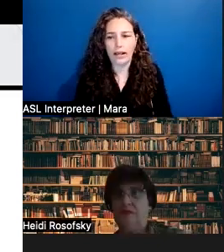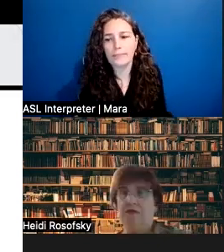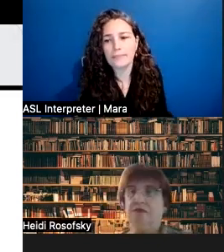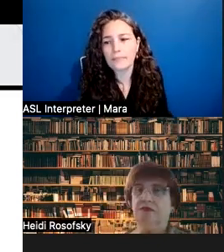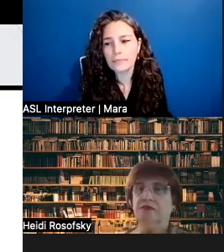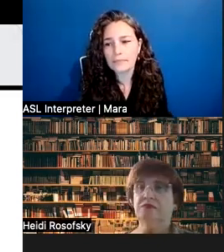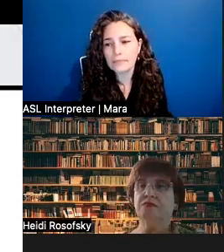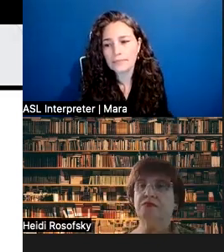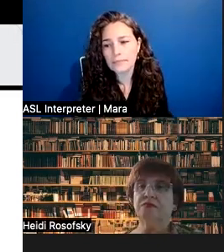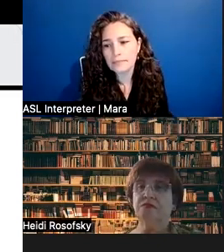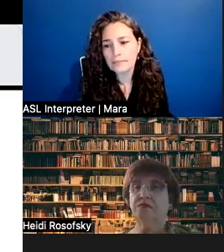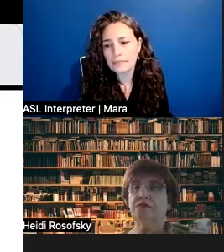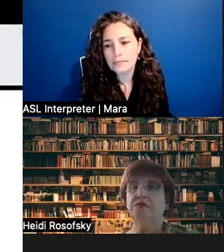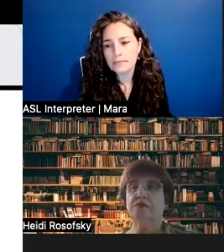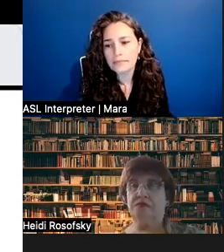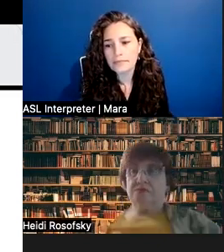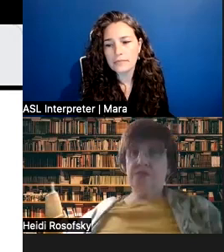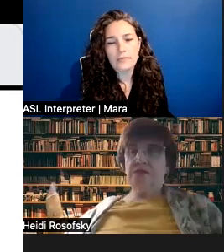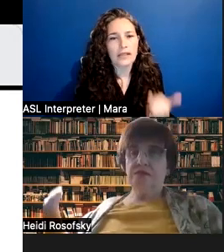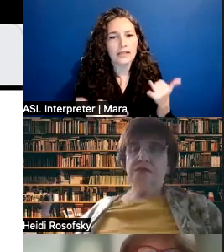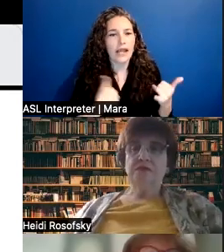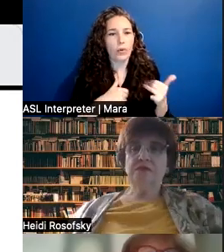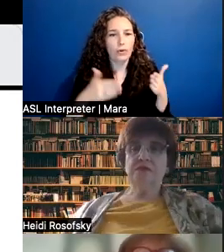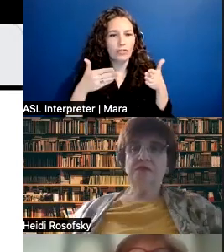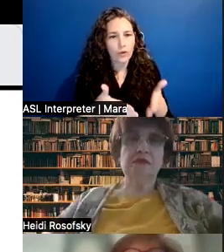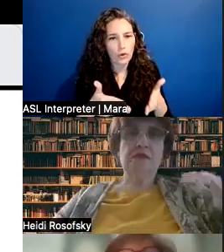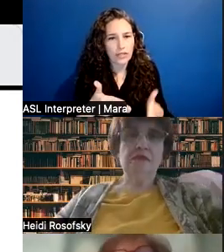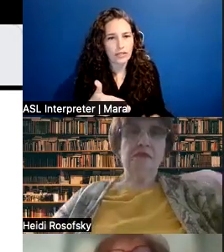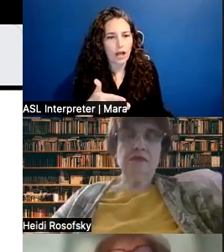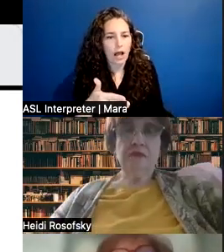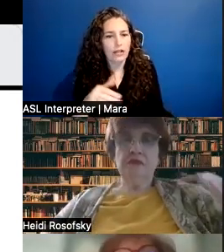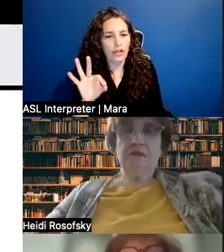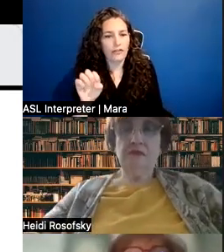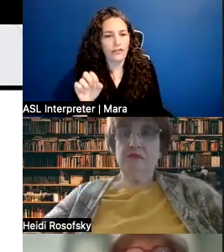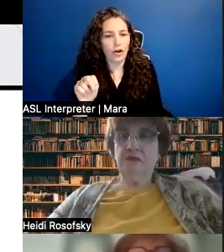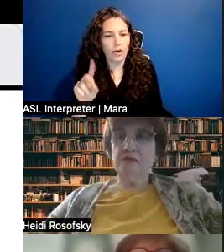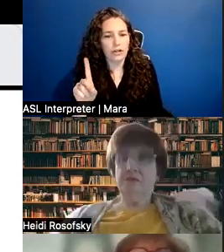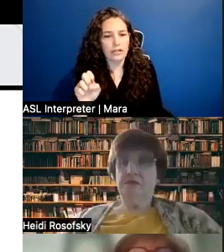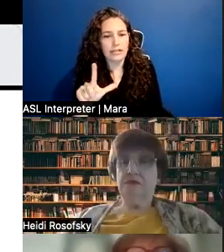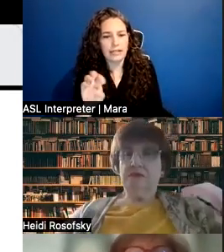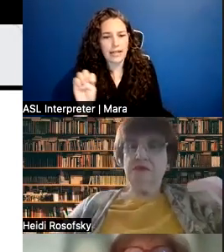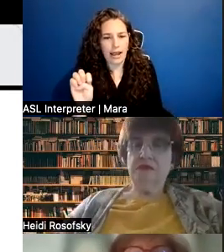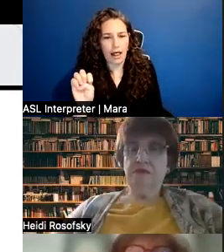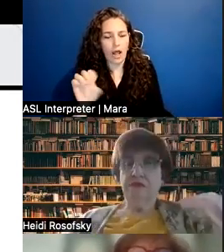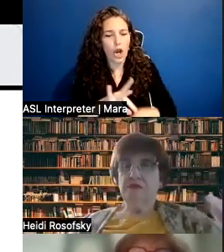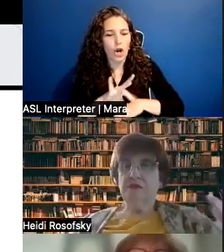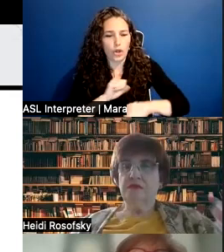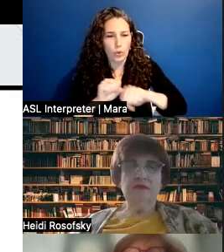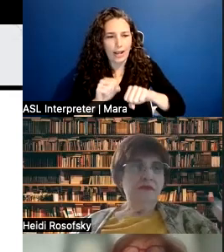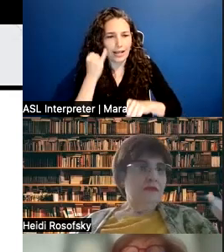in on is the Ferndale earthquake. And so we think that a lot of you here in Southern California, a lot of us are not